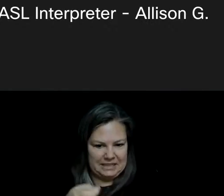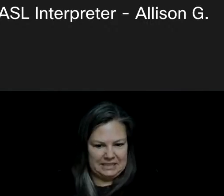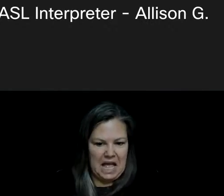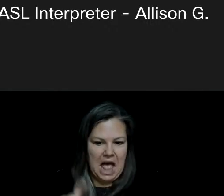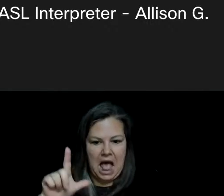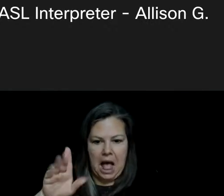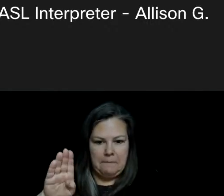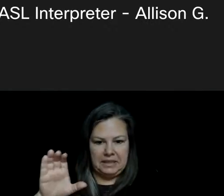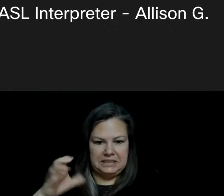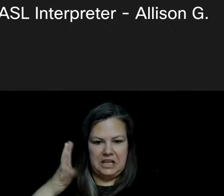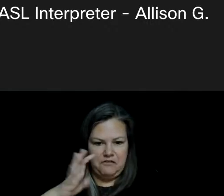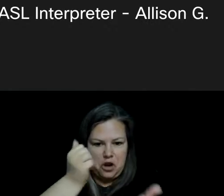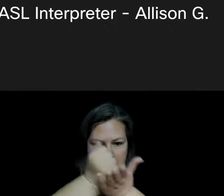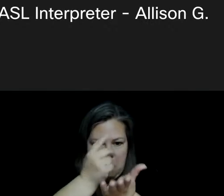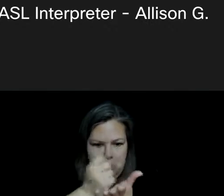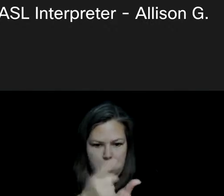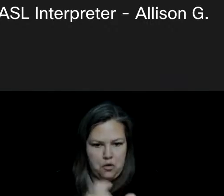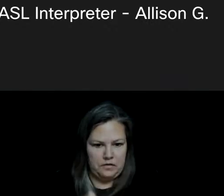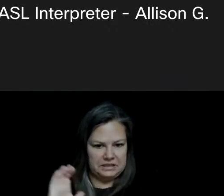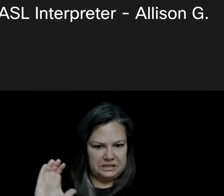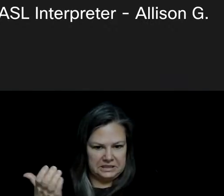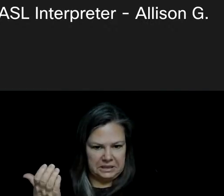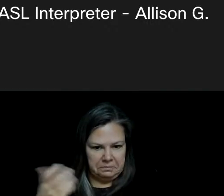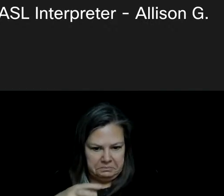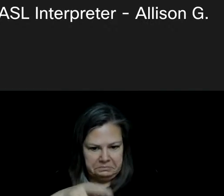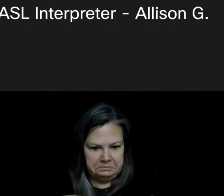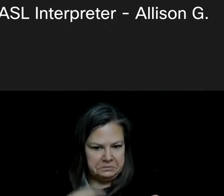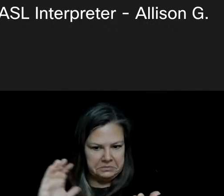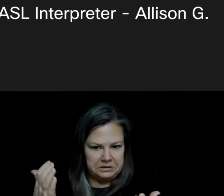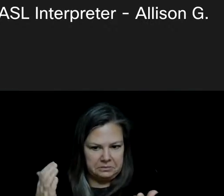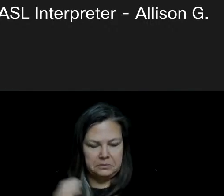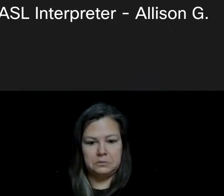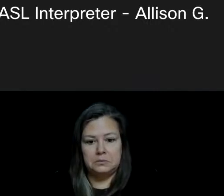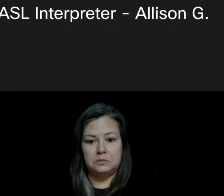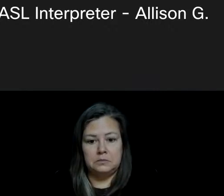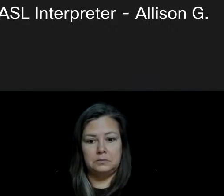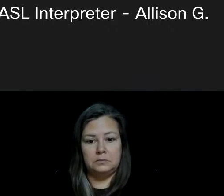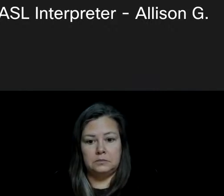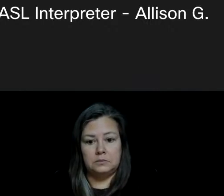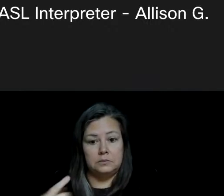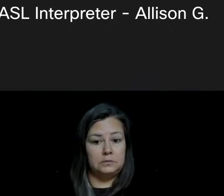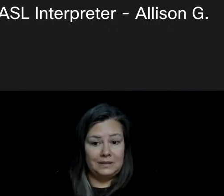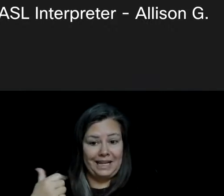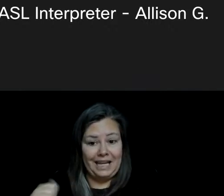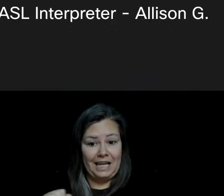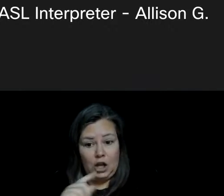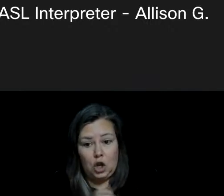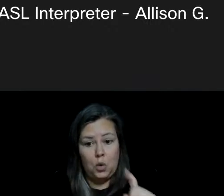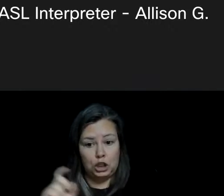much approved everything they were asking, at least from our papers. So further questions, committee?